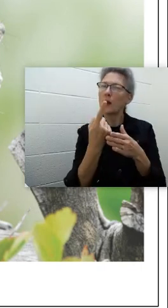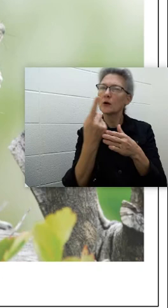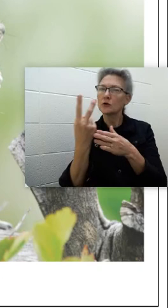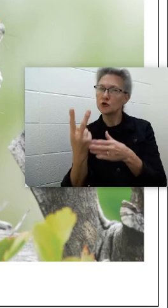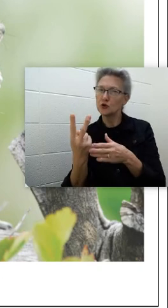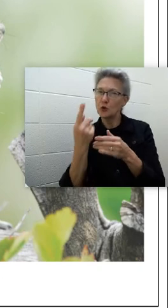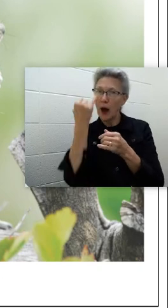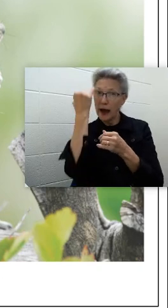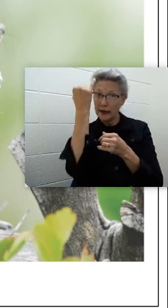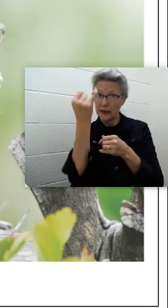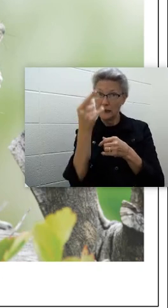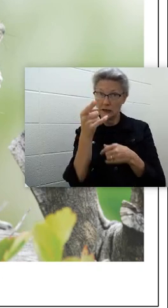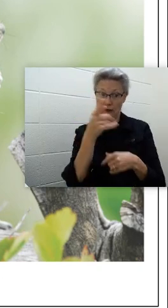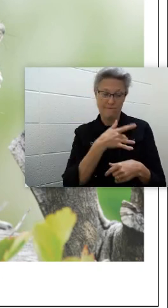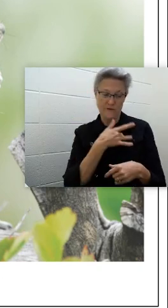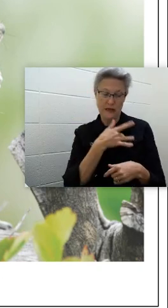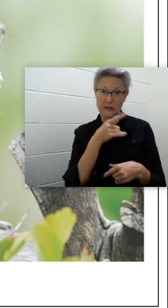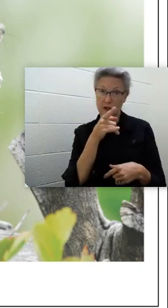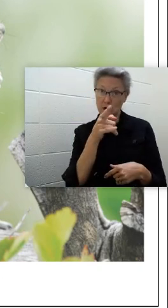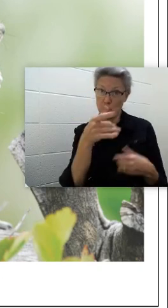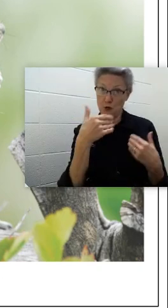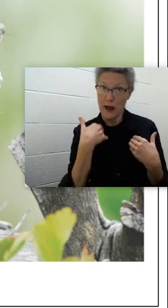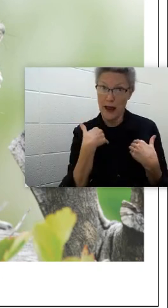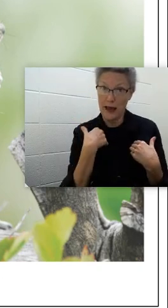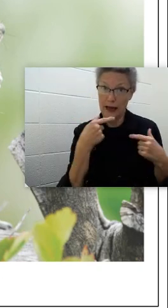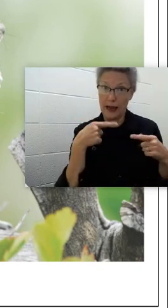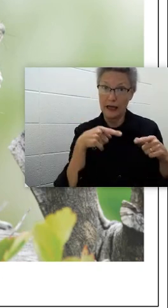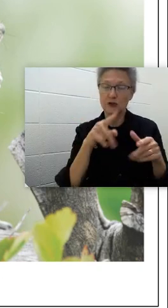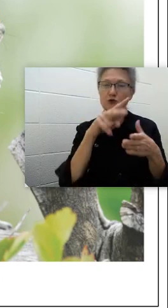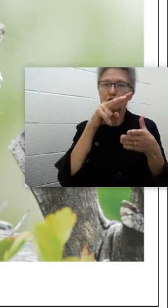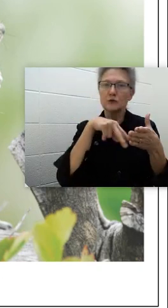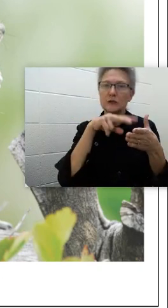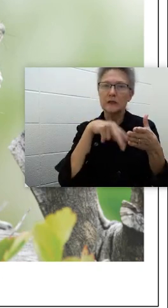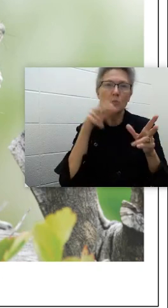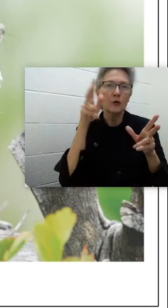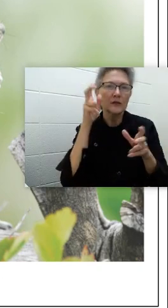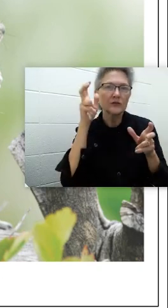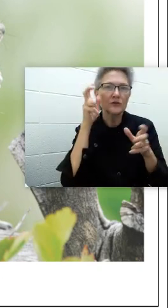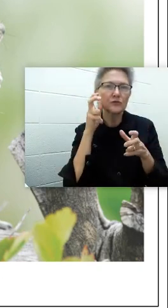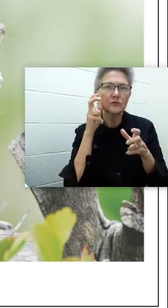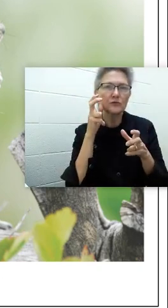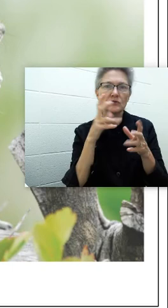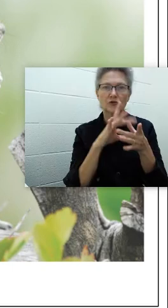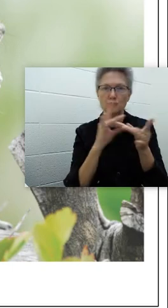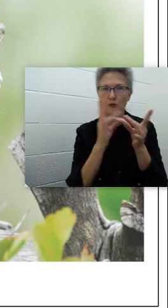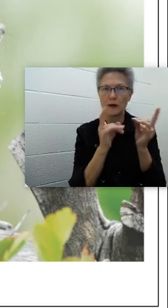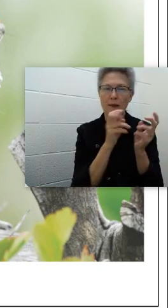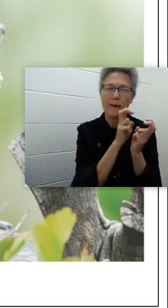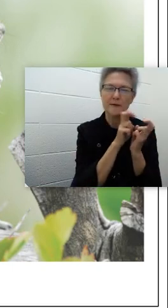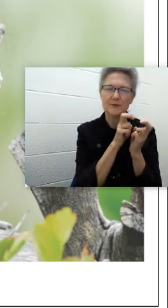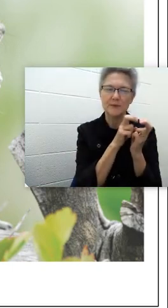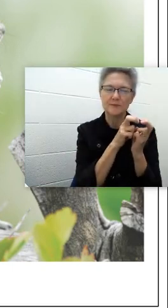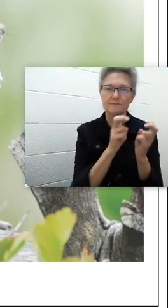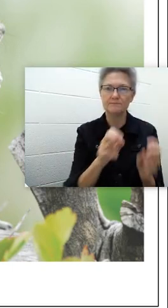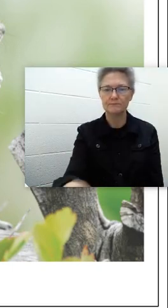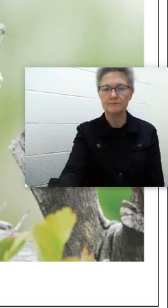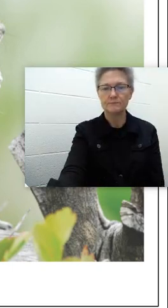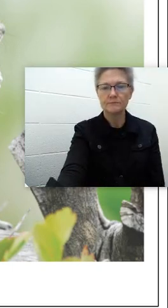two thoughts and feelings that you got as you heard and listened to the chipmunk.